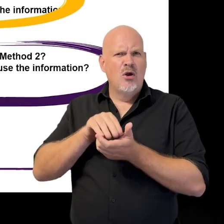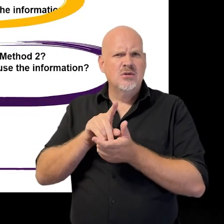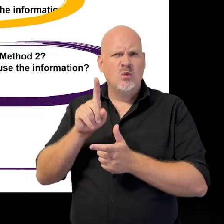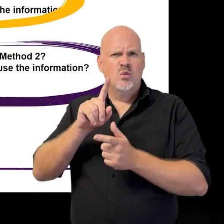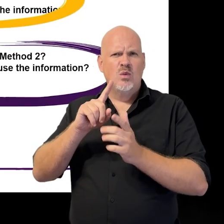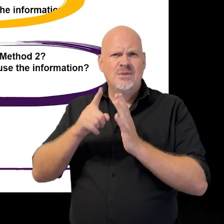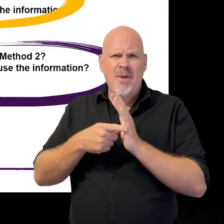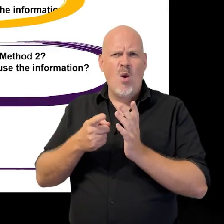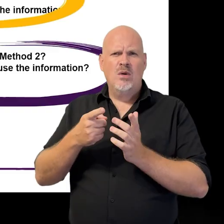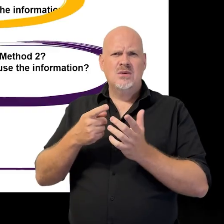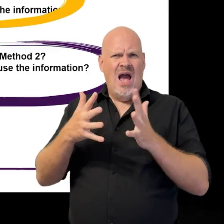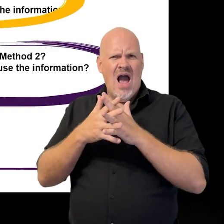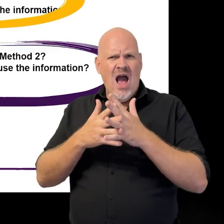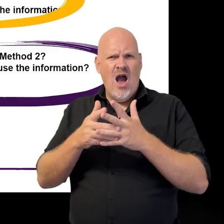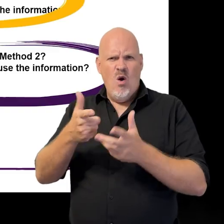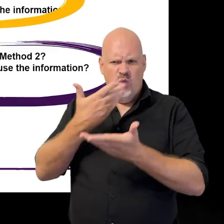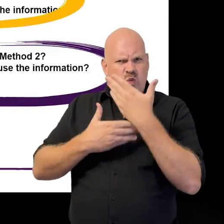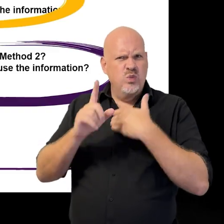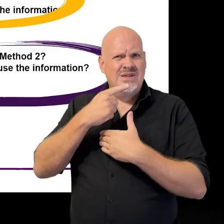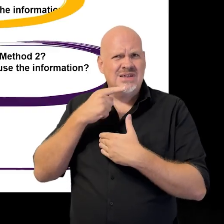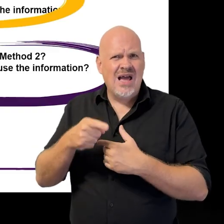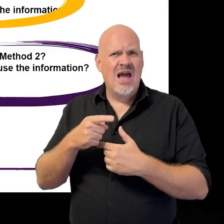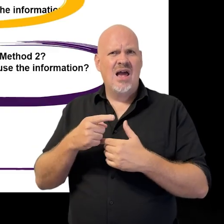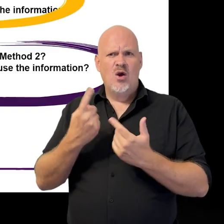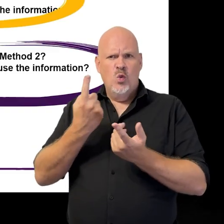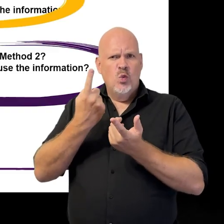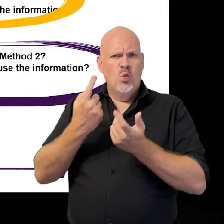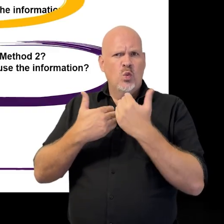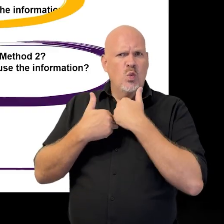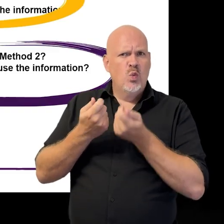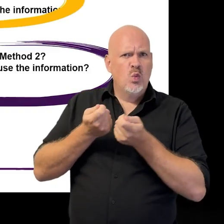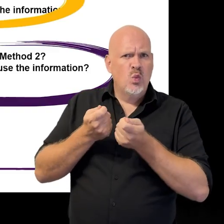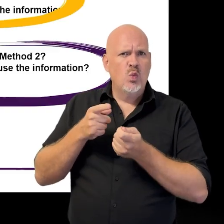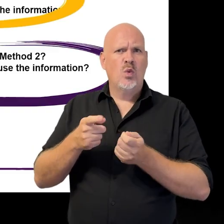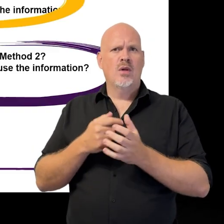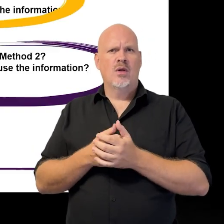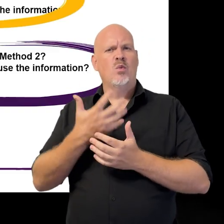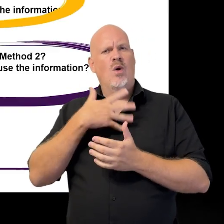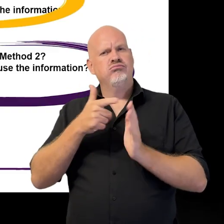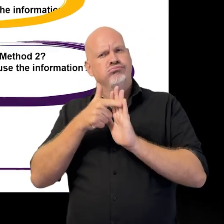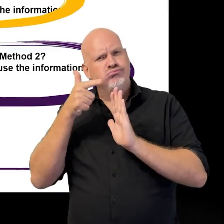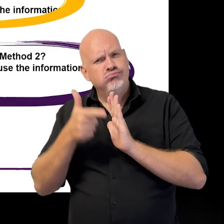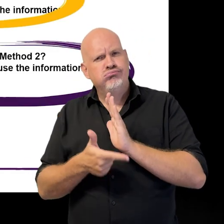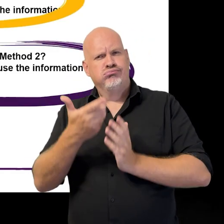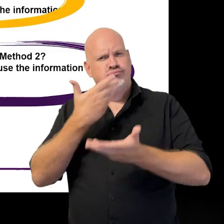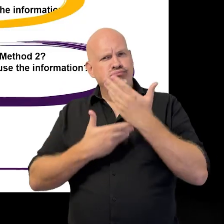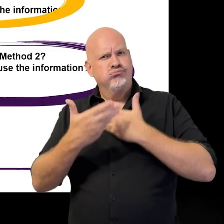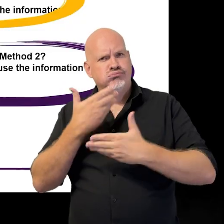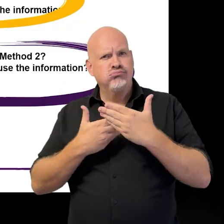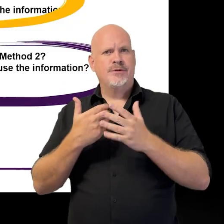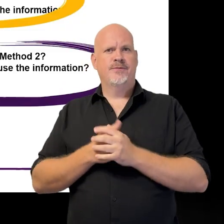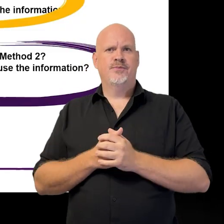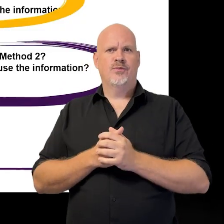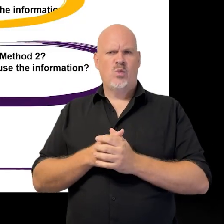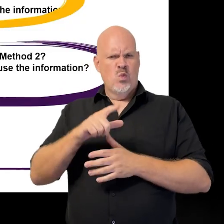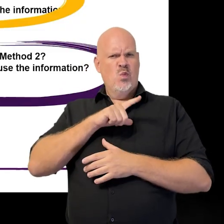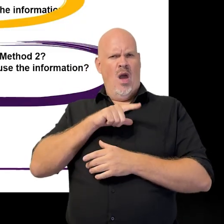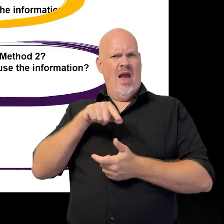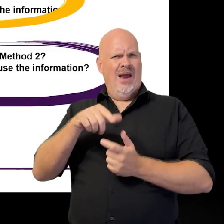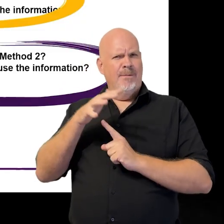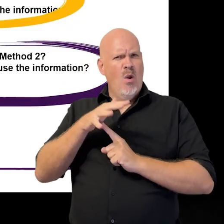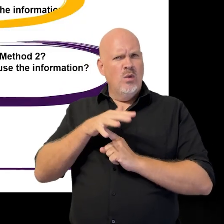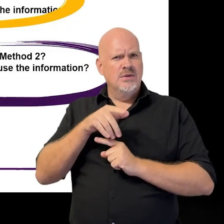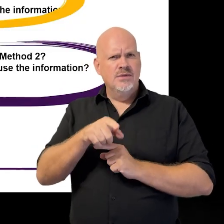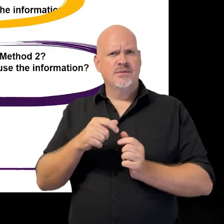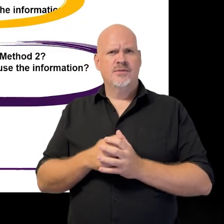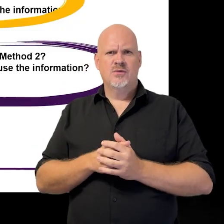to know what podcast, what's it about, what does it tell you, who hosts it. So we want a full description of your